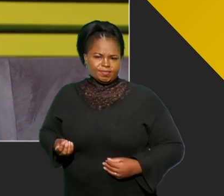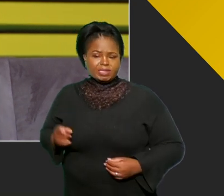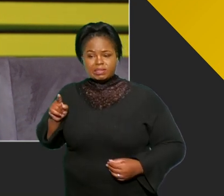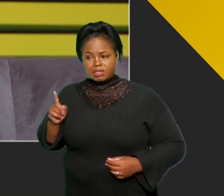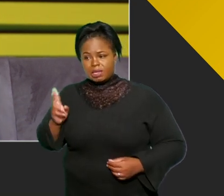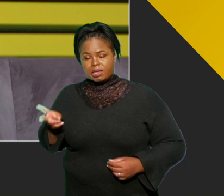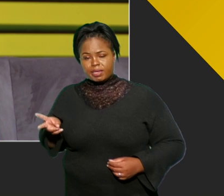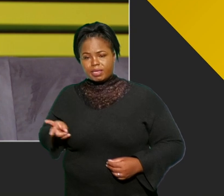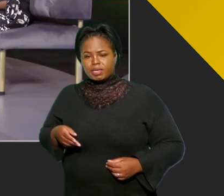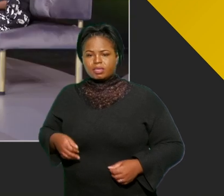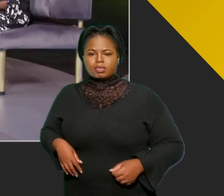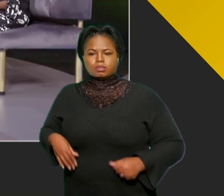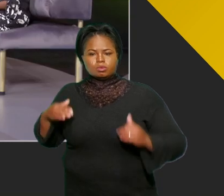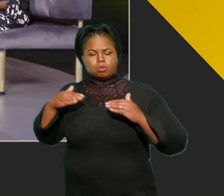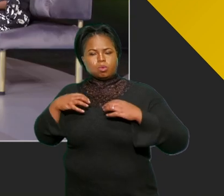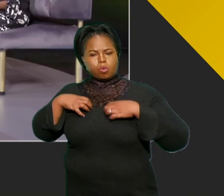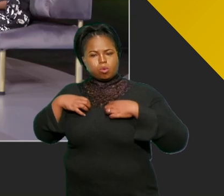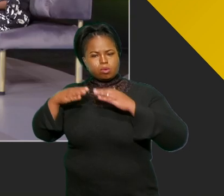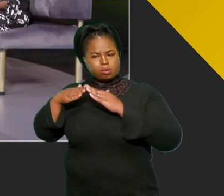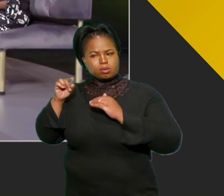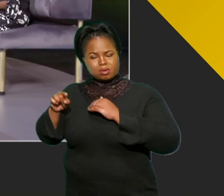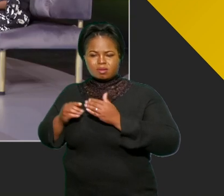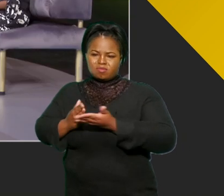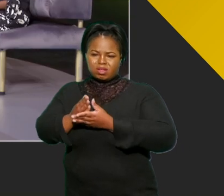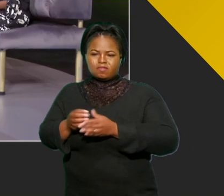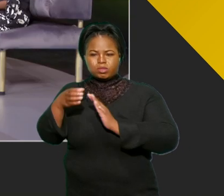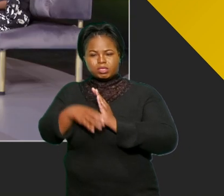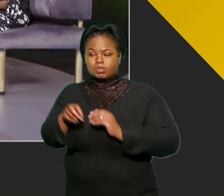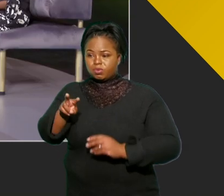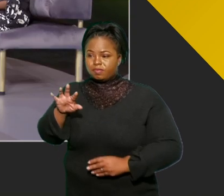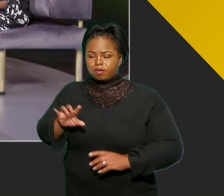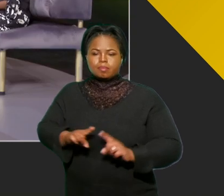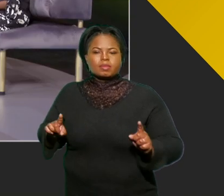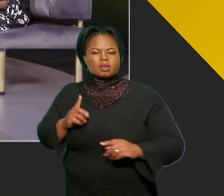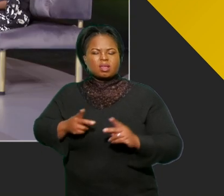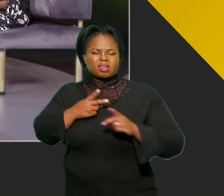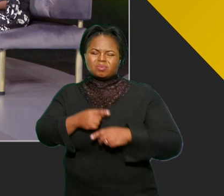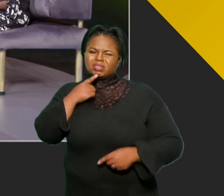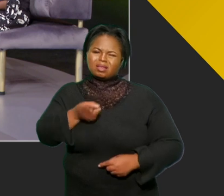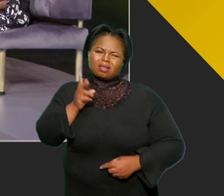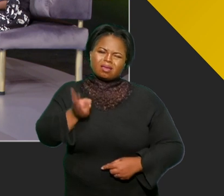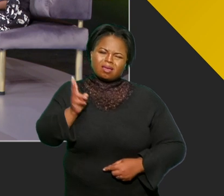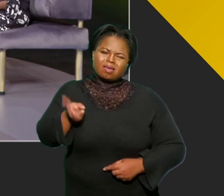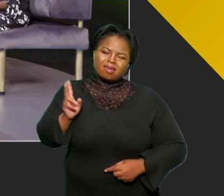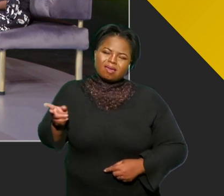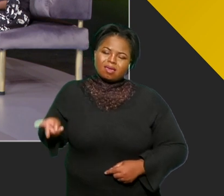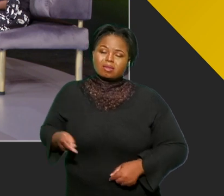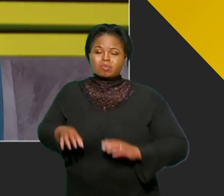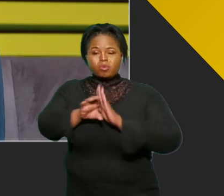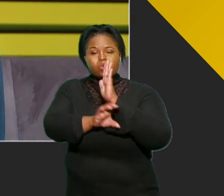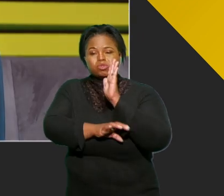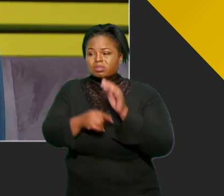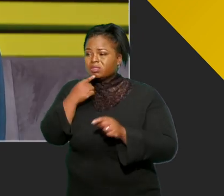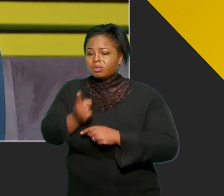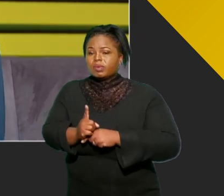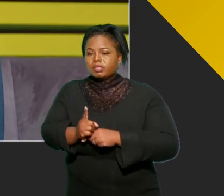says, the property owners have their rights in terms of Section 25. But it's been said multiple times by the Constitution that those rights